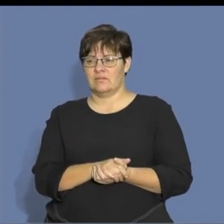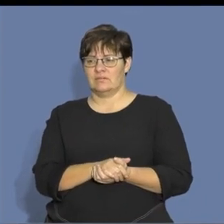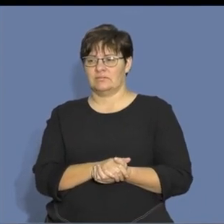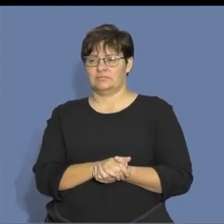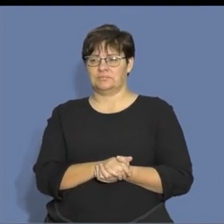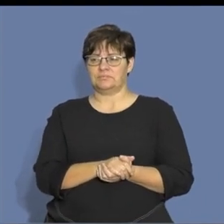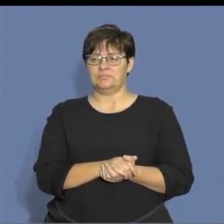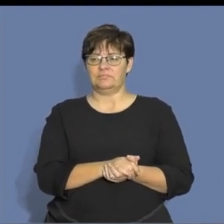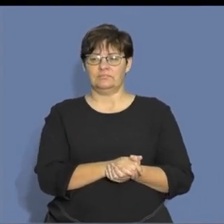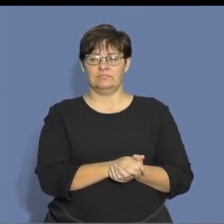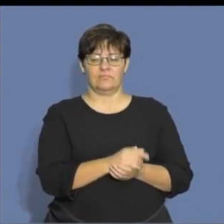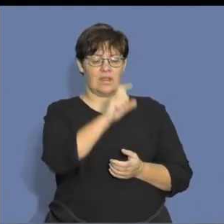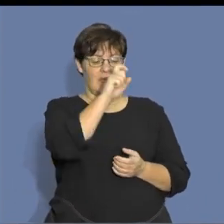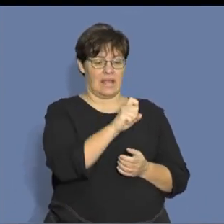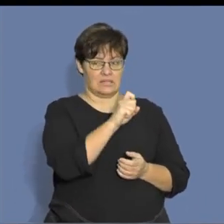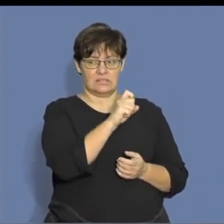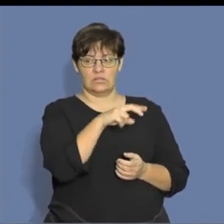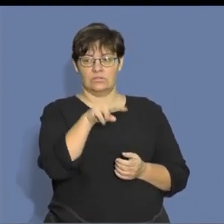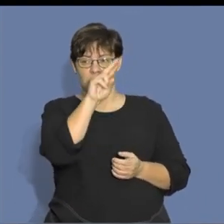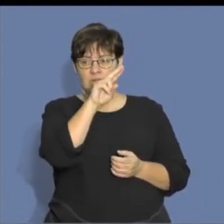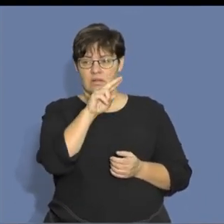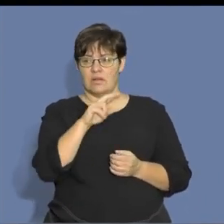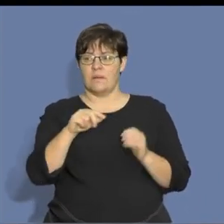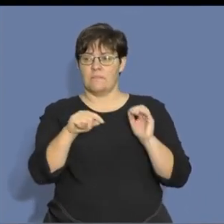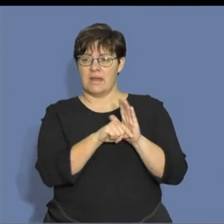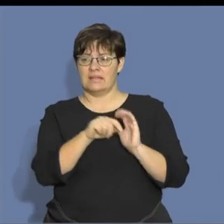I'm going to complete the square